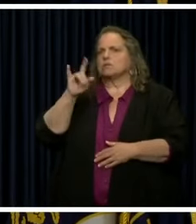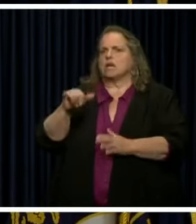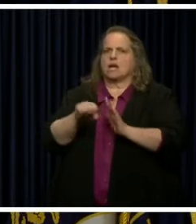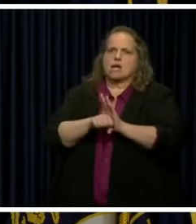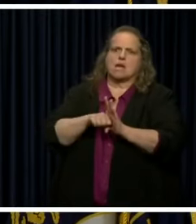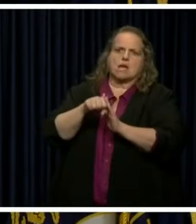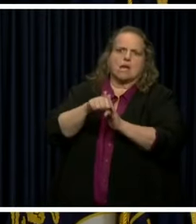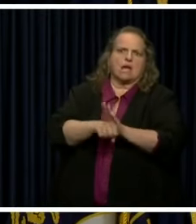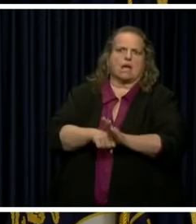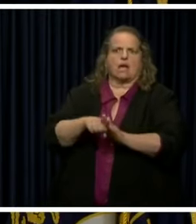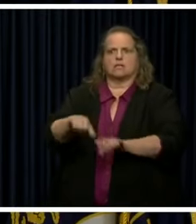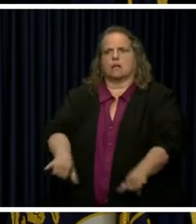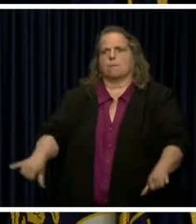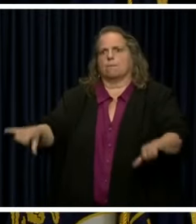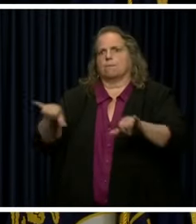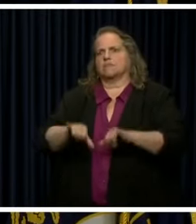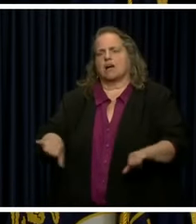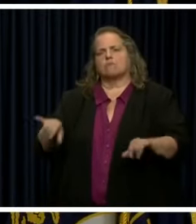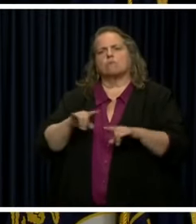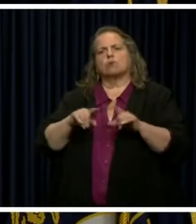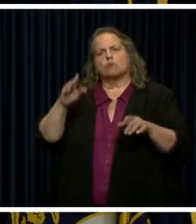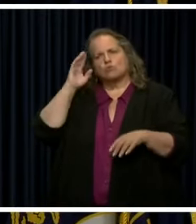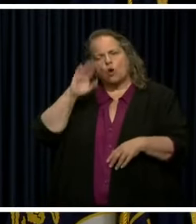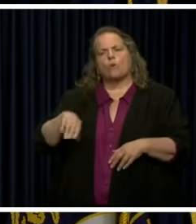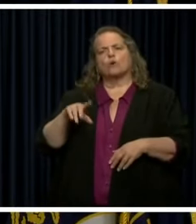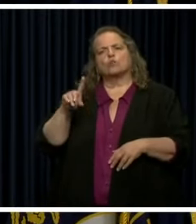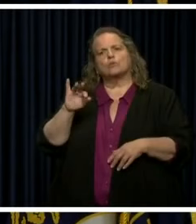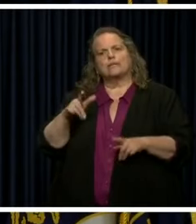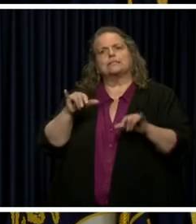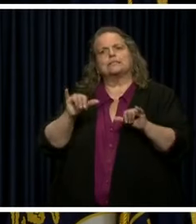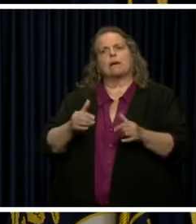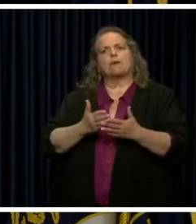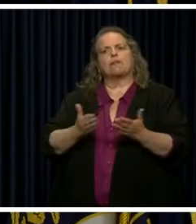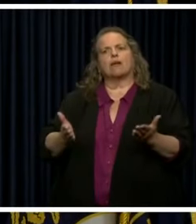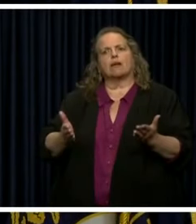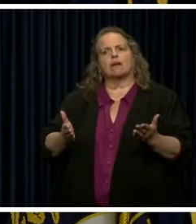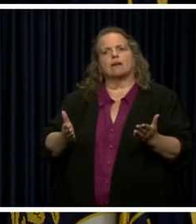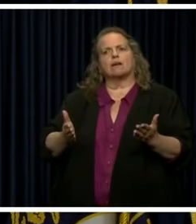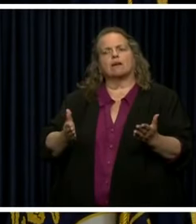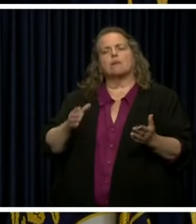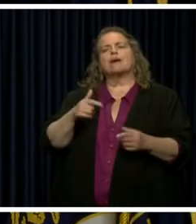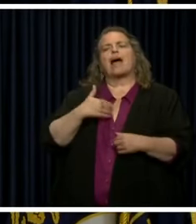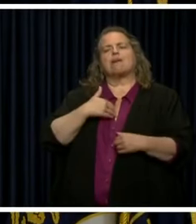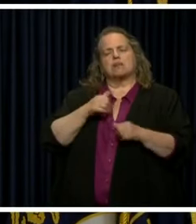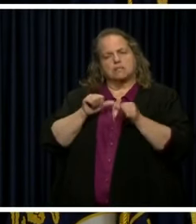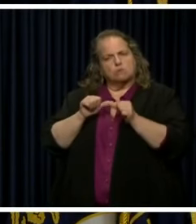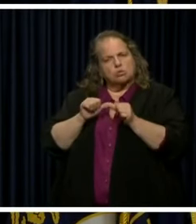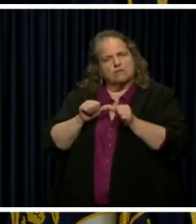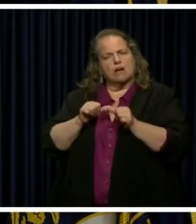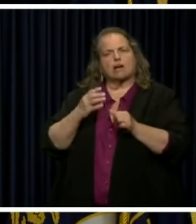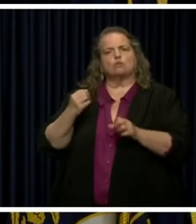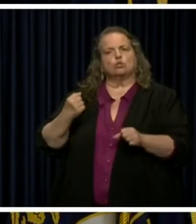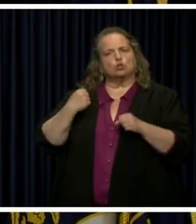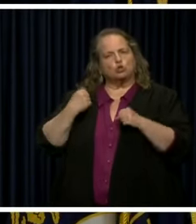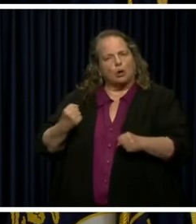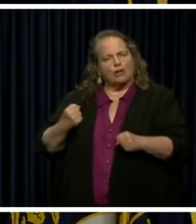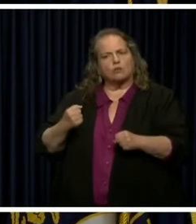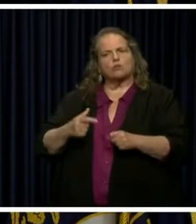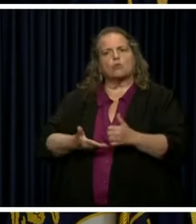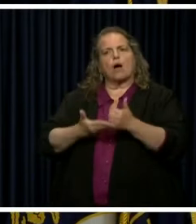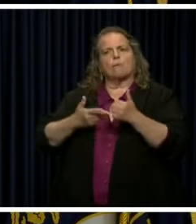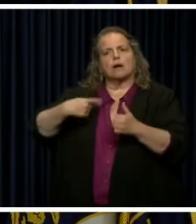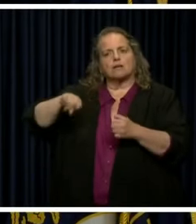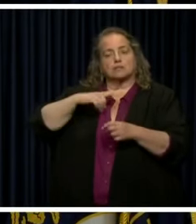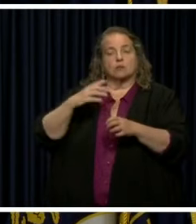after day, but knowing that doing that same thing and having the perseverance and the strength would help us win in the